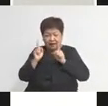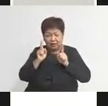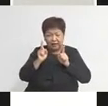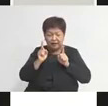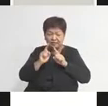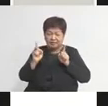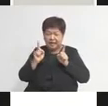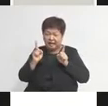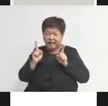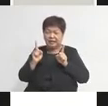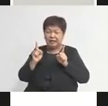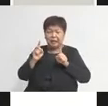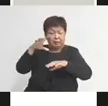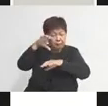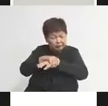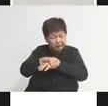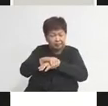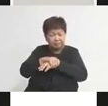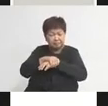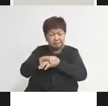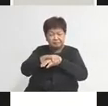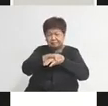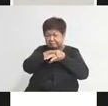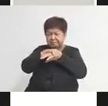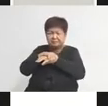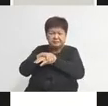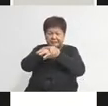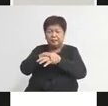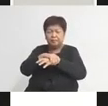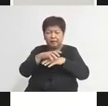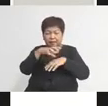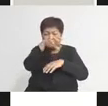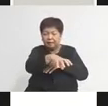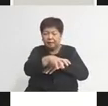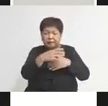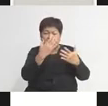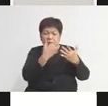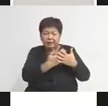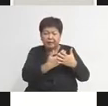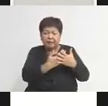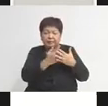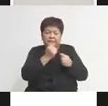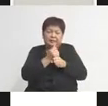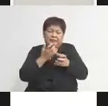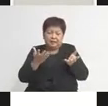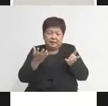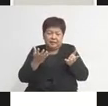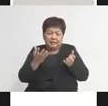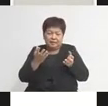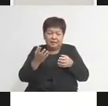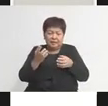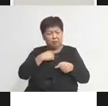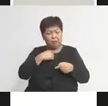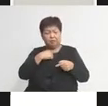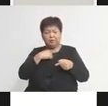caught under the Immigration Act, which will then put me in IDC. So that is something that I am thinking about, the repercussions